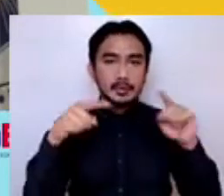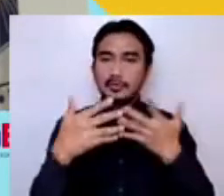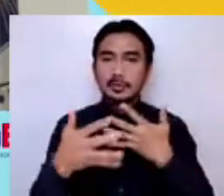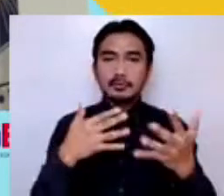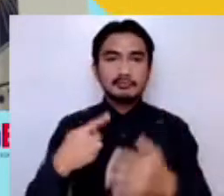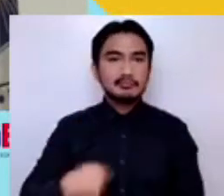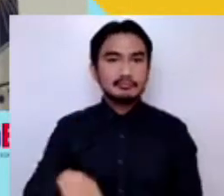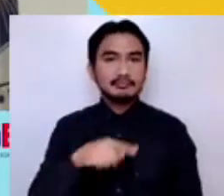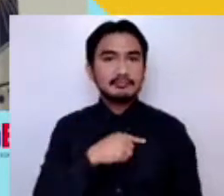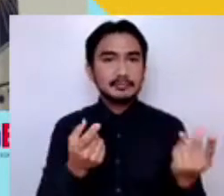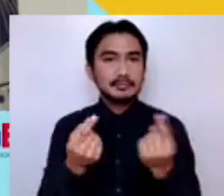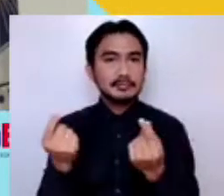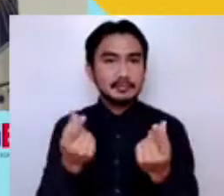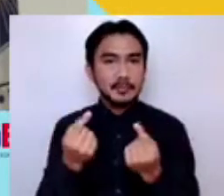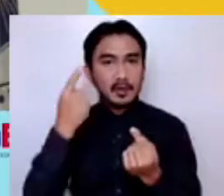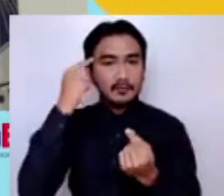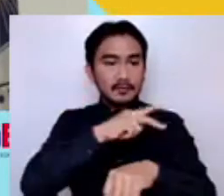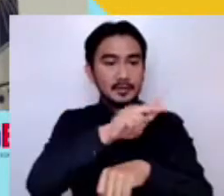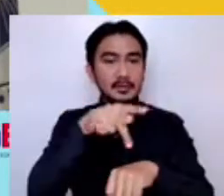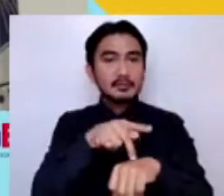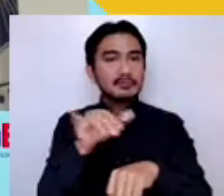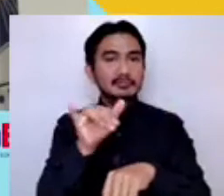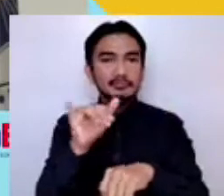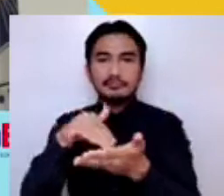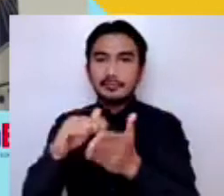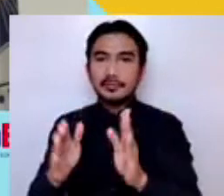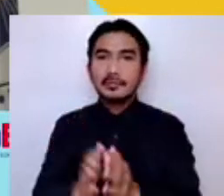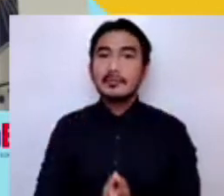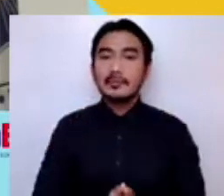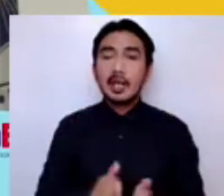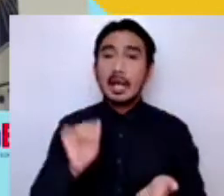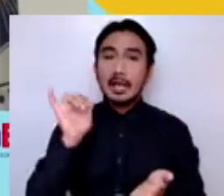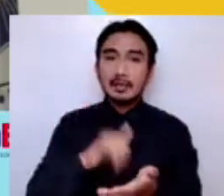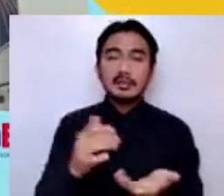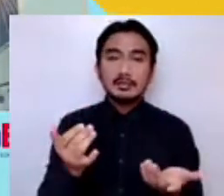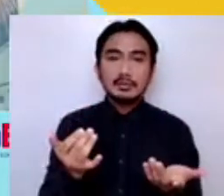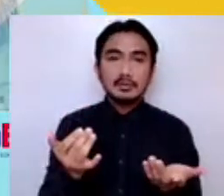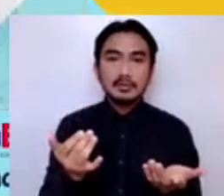our country, for our learners. And with that, muli, maraming salamat.